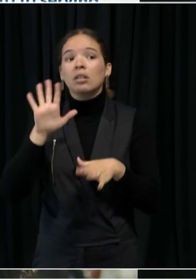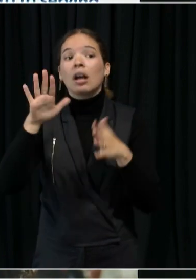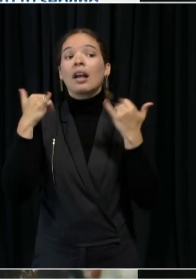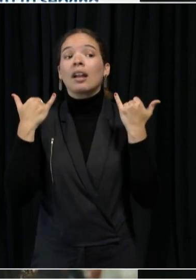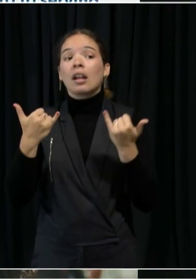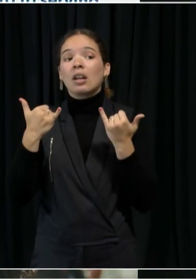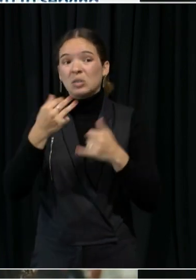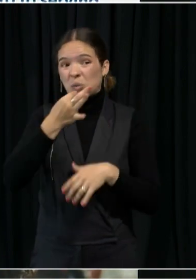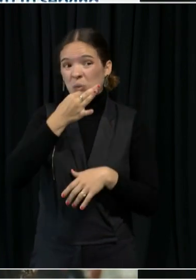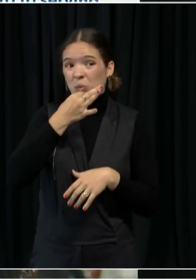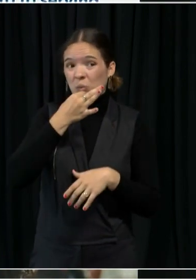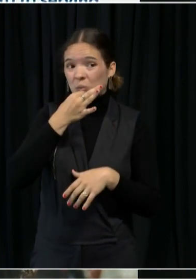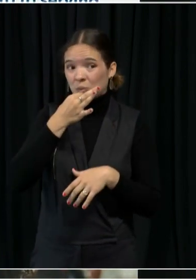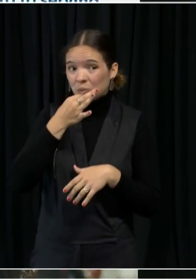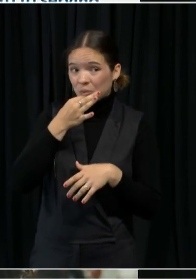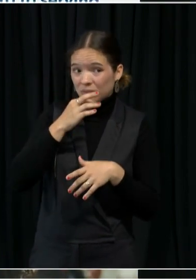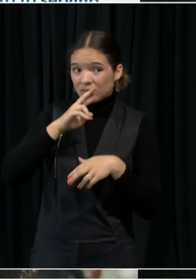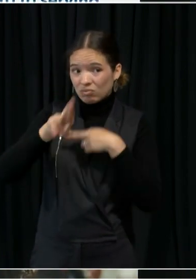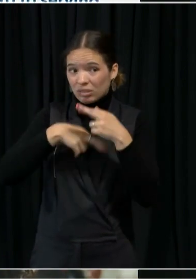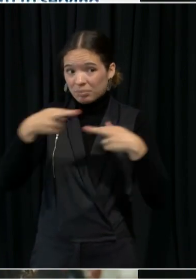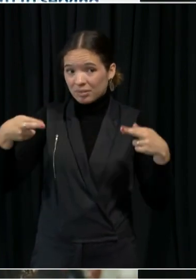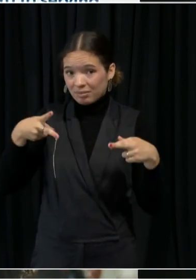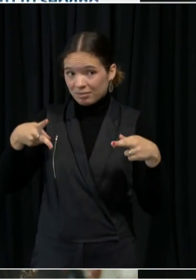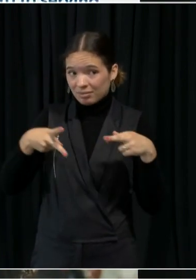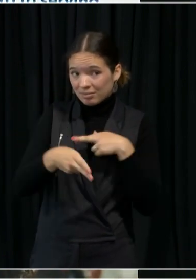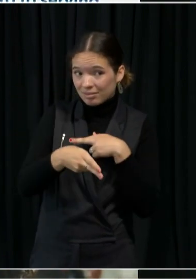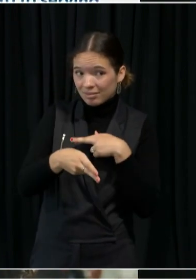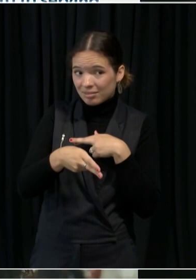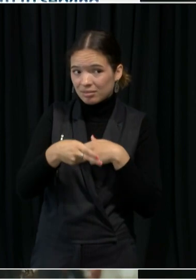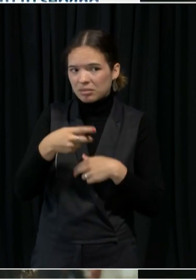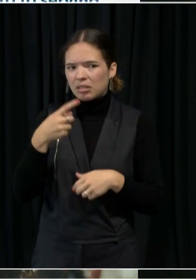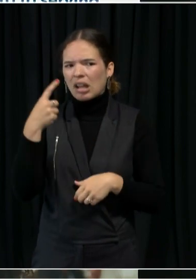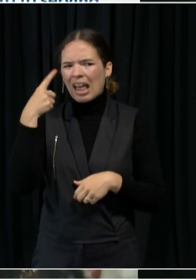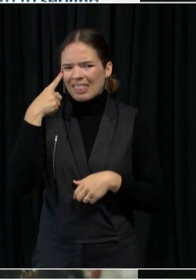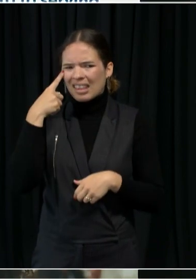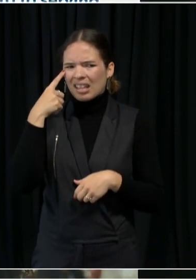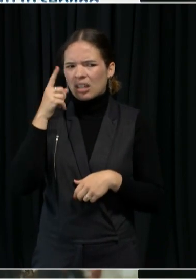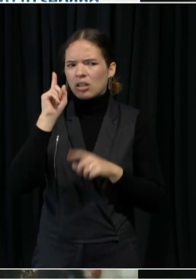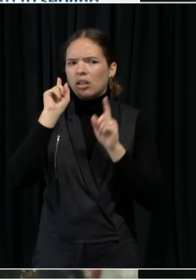way. We're going to set up this way. And while we do that, I'm going to take